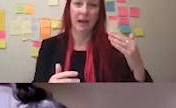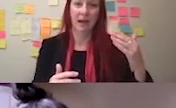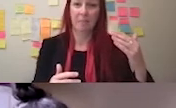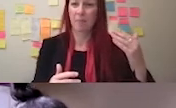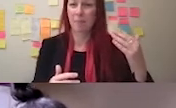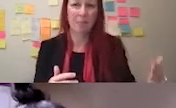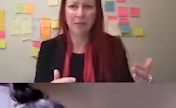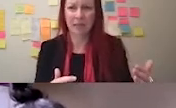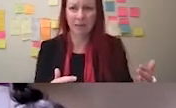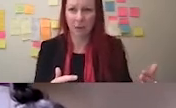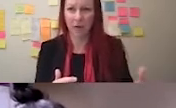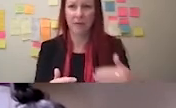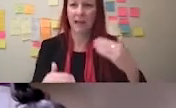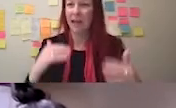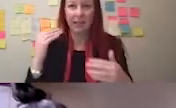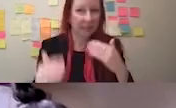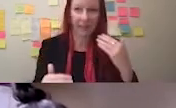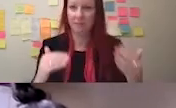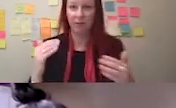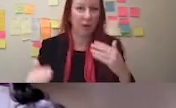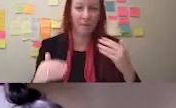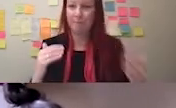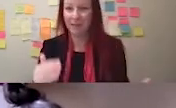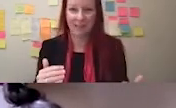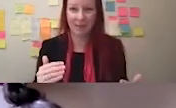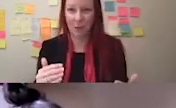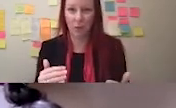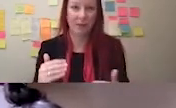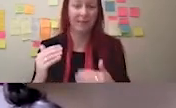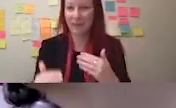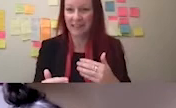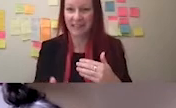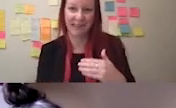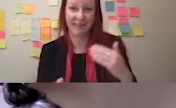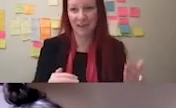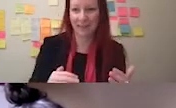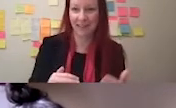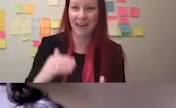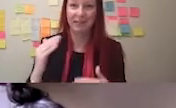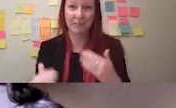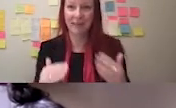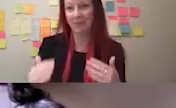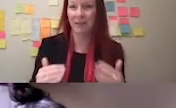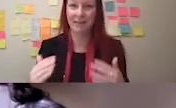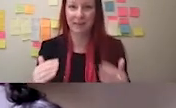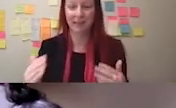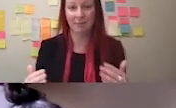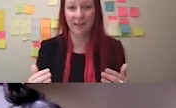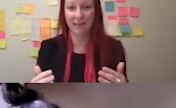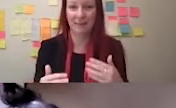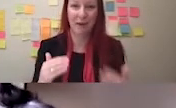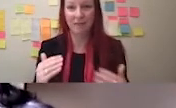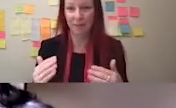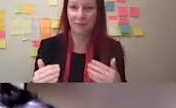publication, publishing the most, and it just keeps on going. The best scores, the best this, the best that. It's the best, the best, the